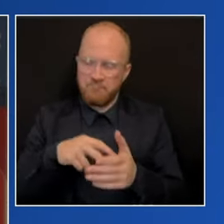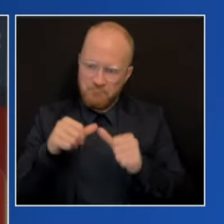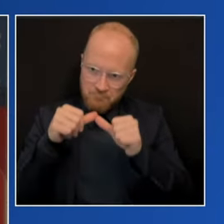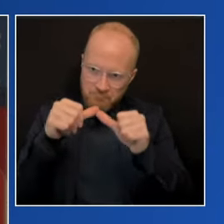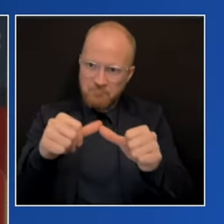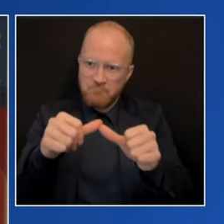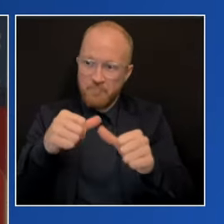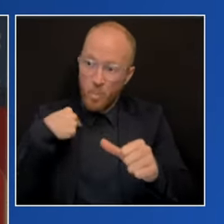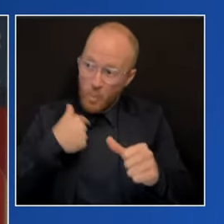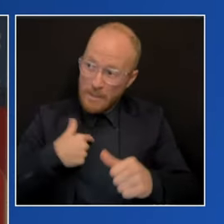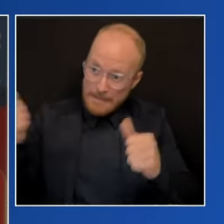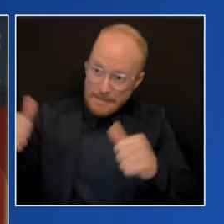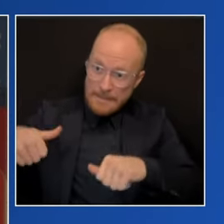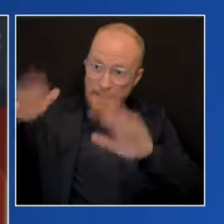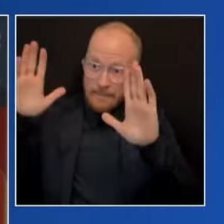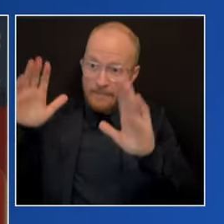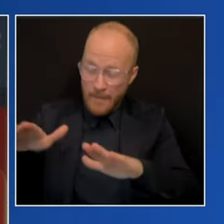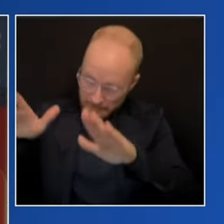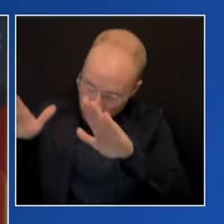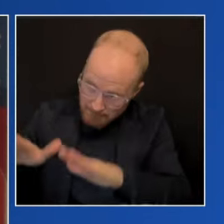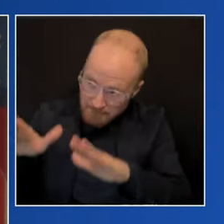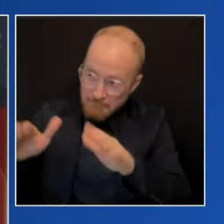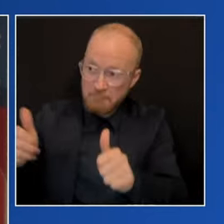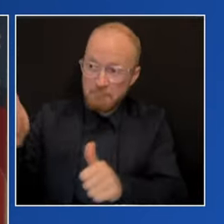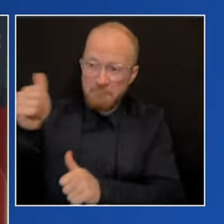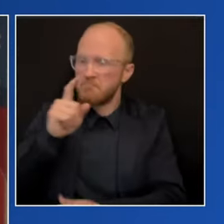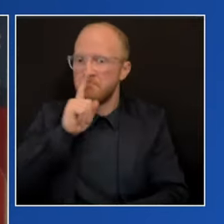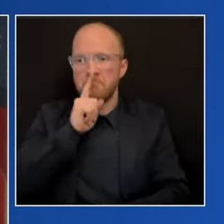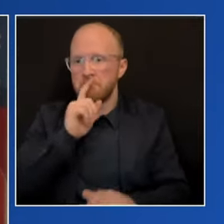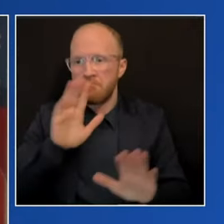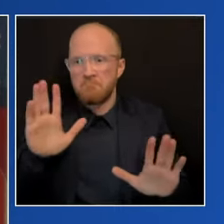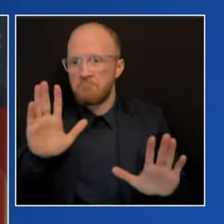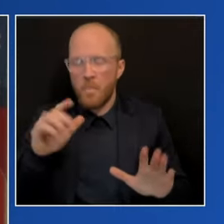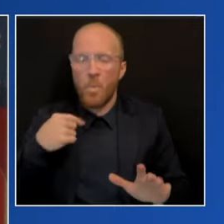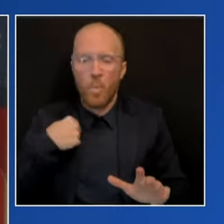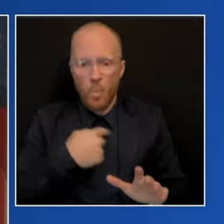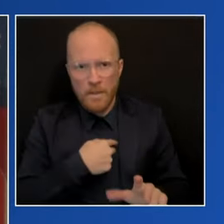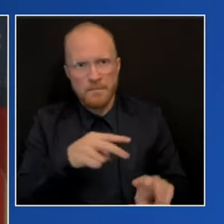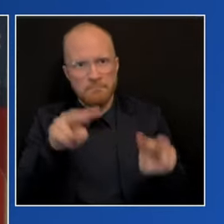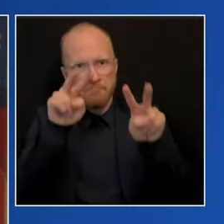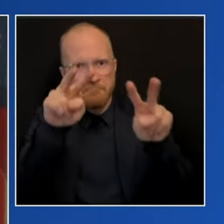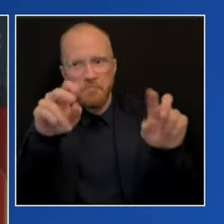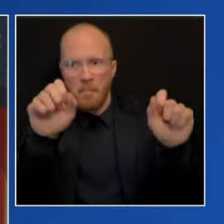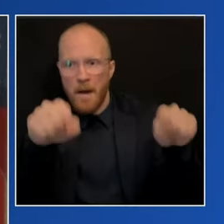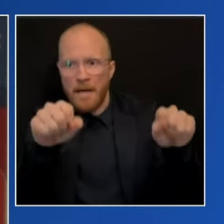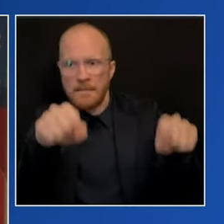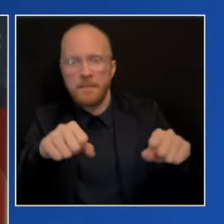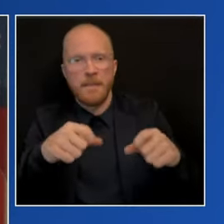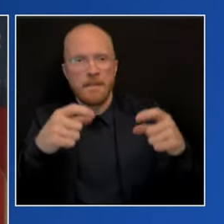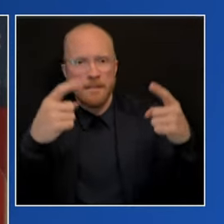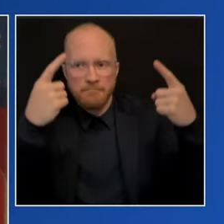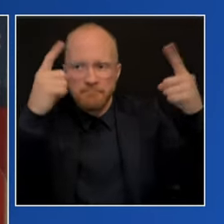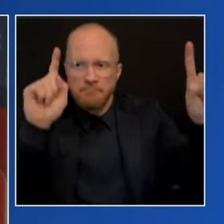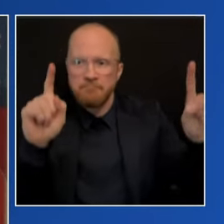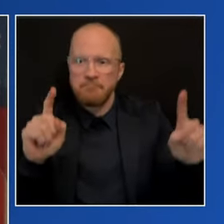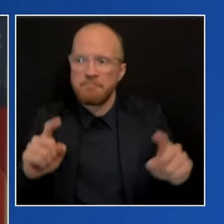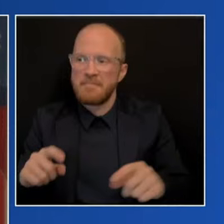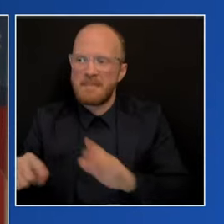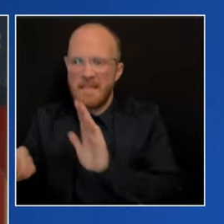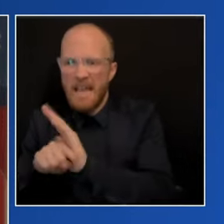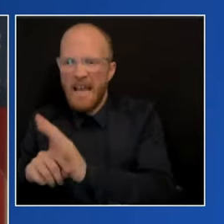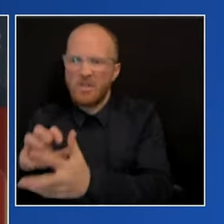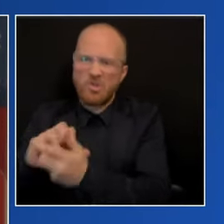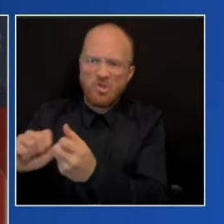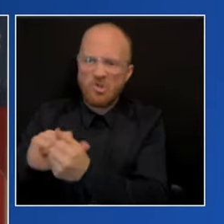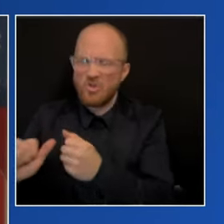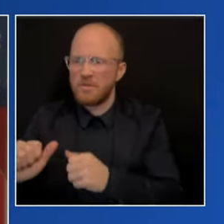never bend. We speak of possibilities, not carnage. We're not weighed down by